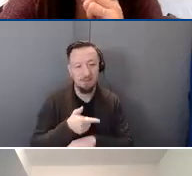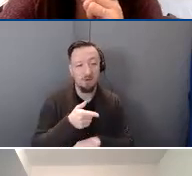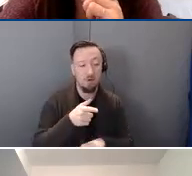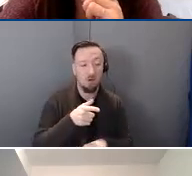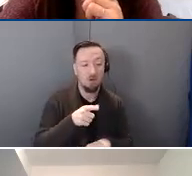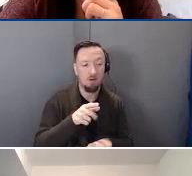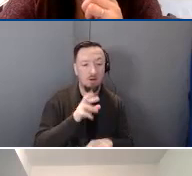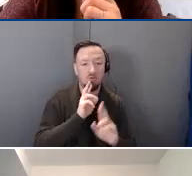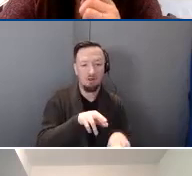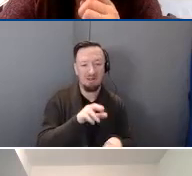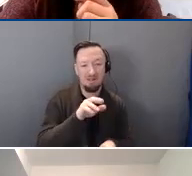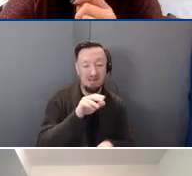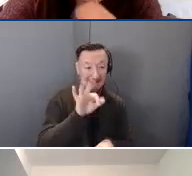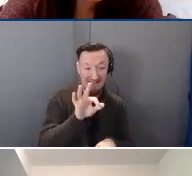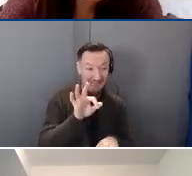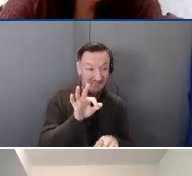an E&M code.